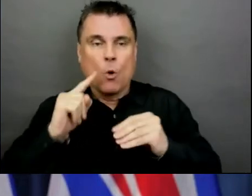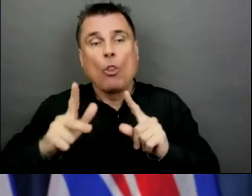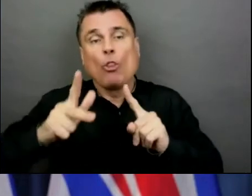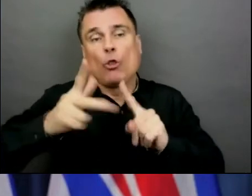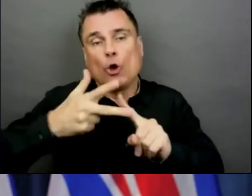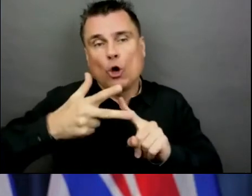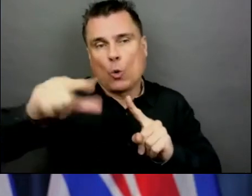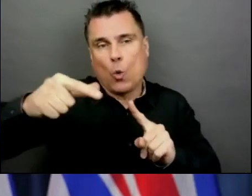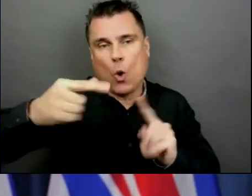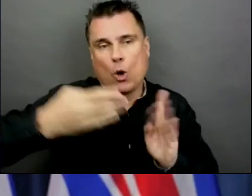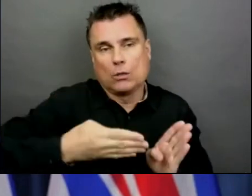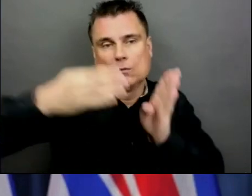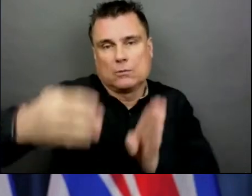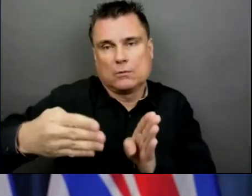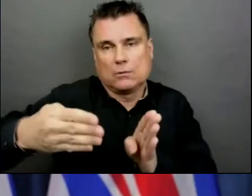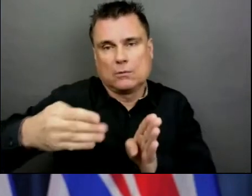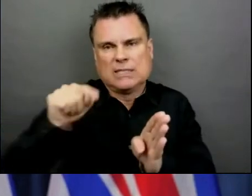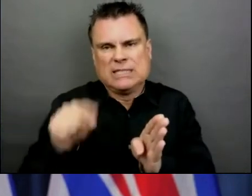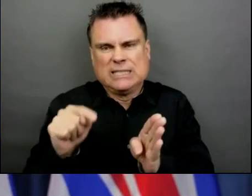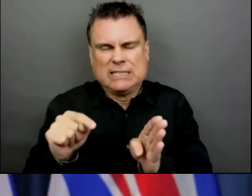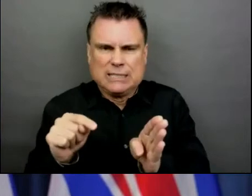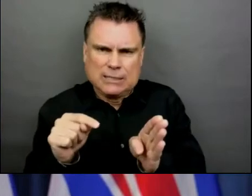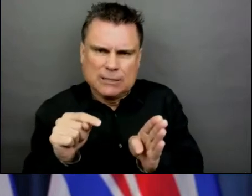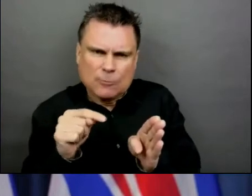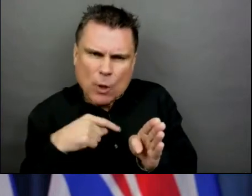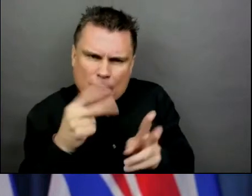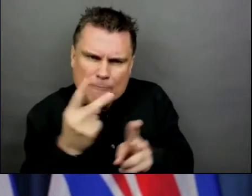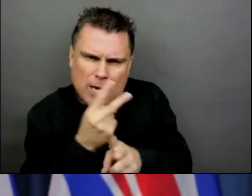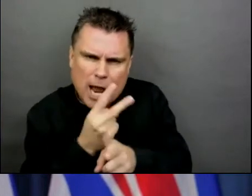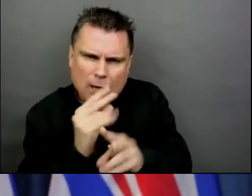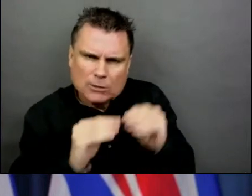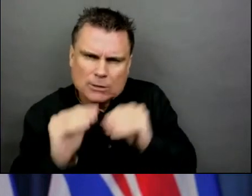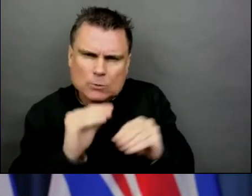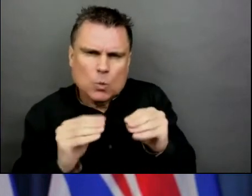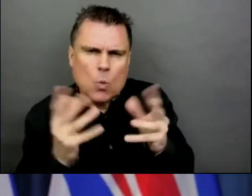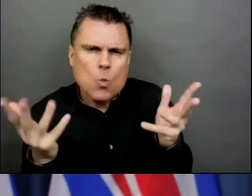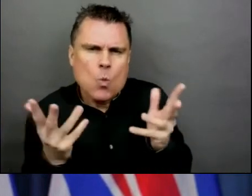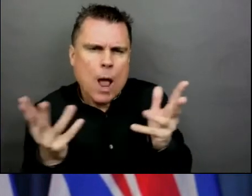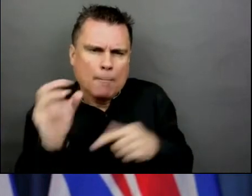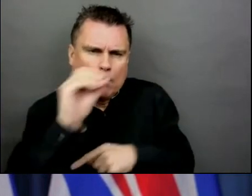what portion of our net income, which is higher than planned,